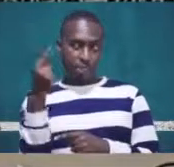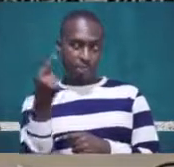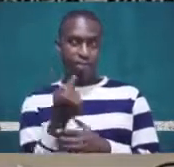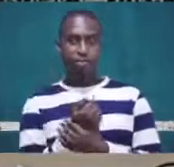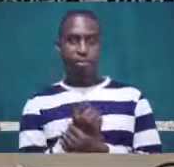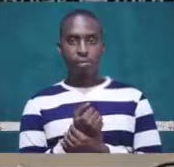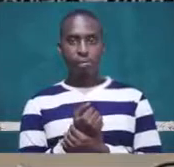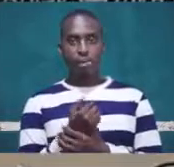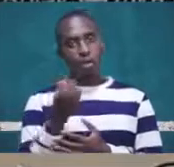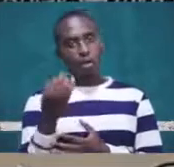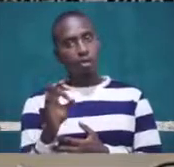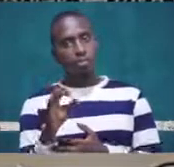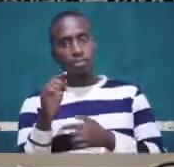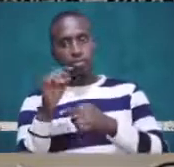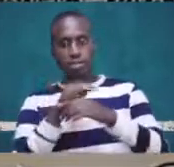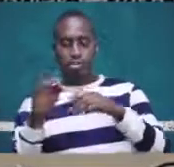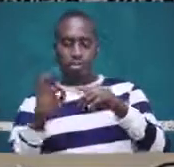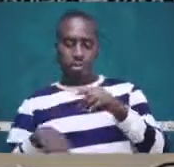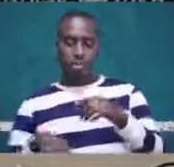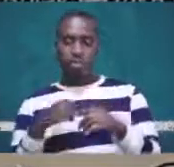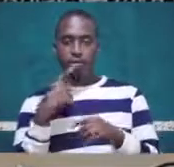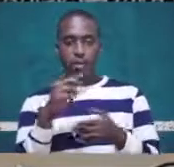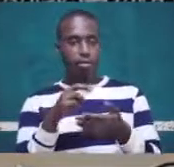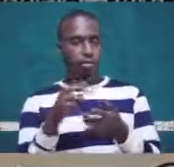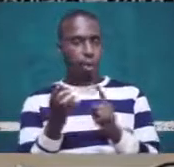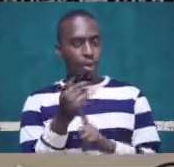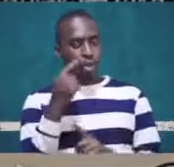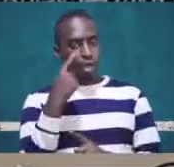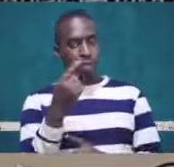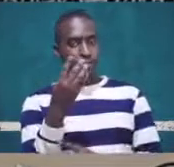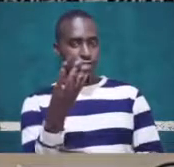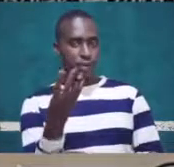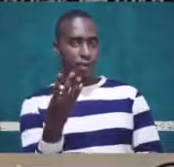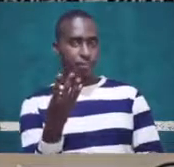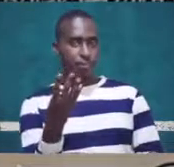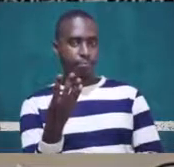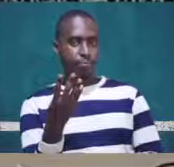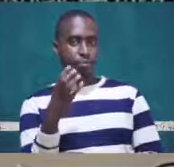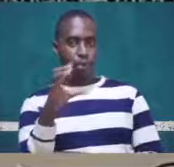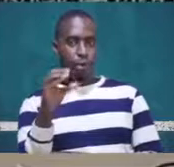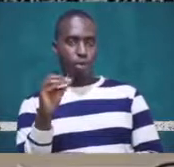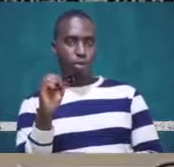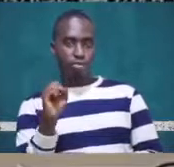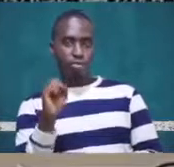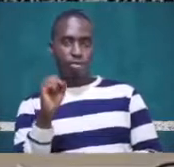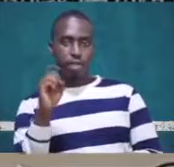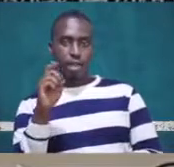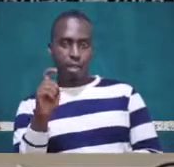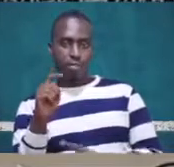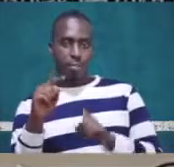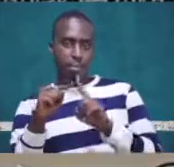Derivative of denominator is 4 cos x plus